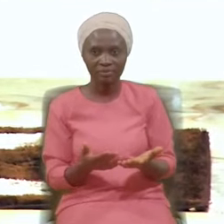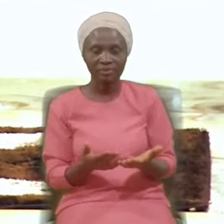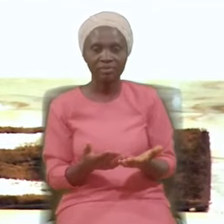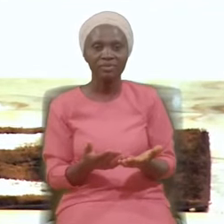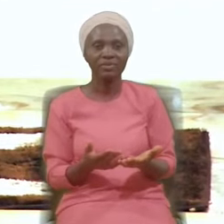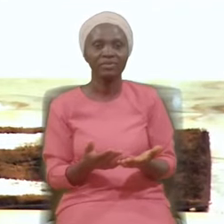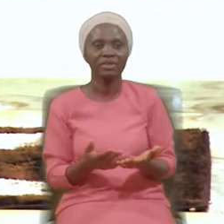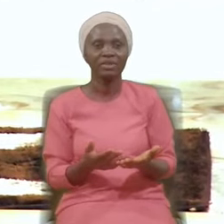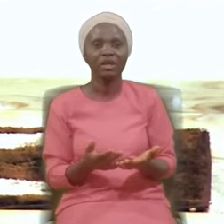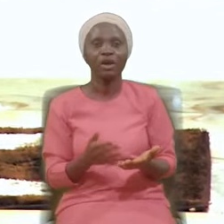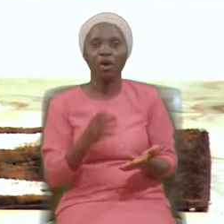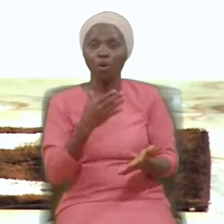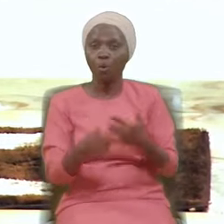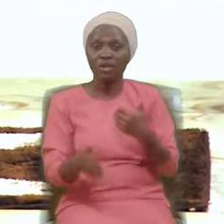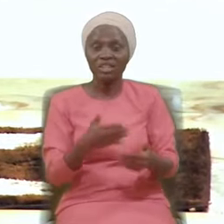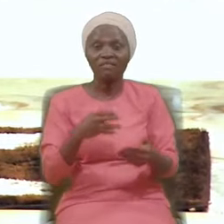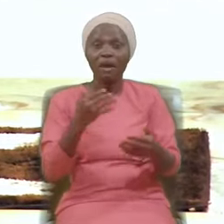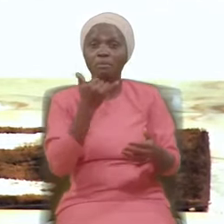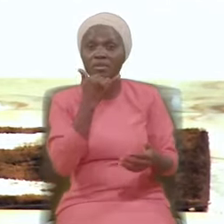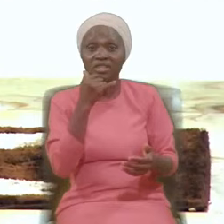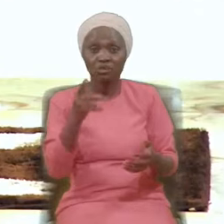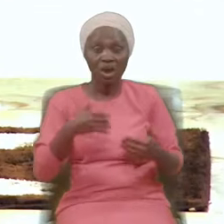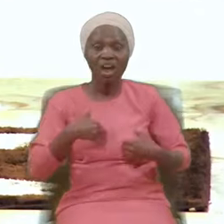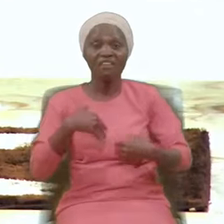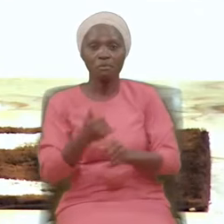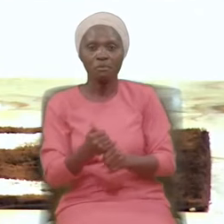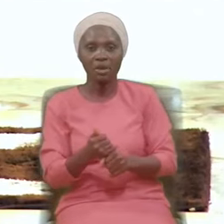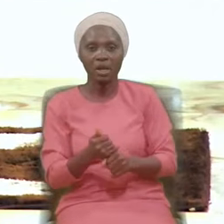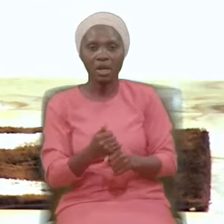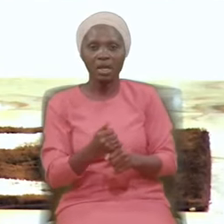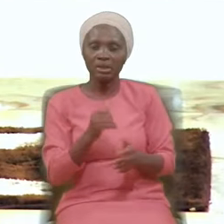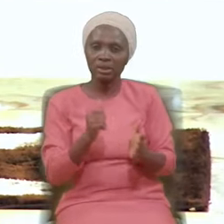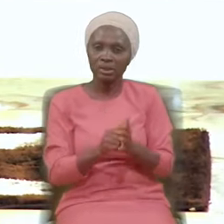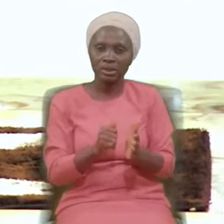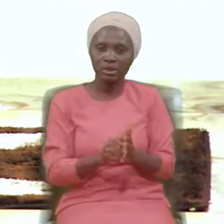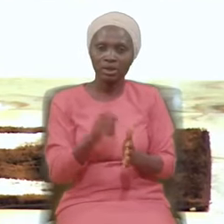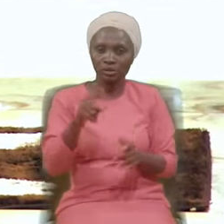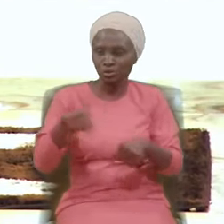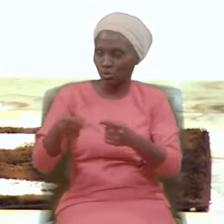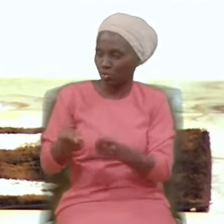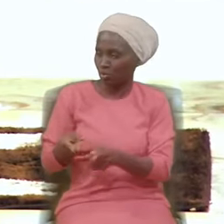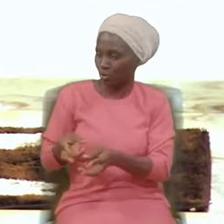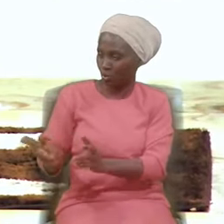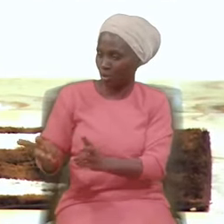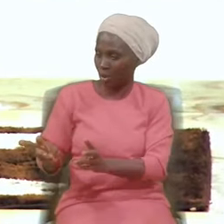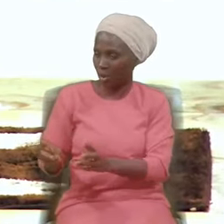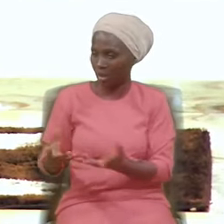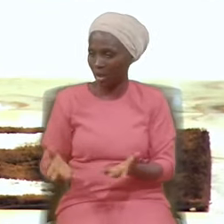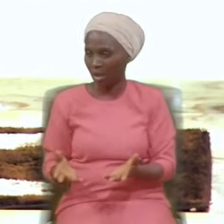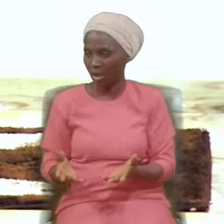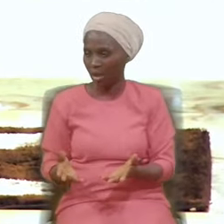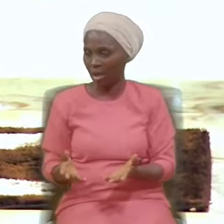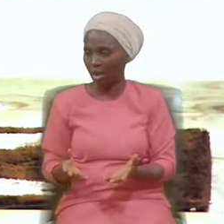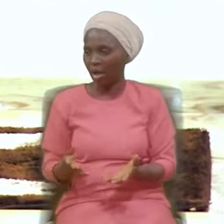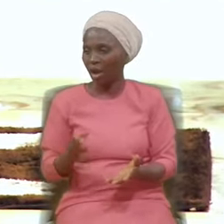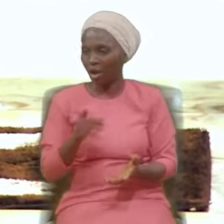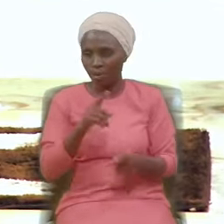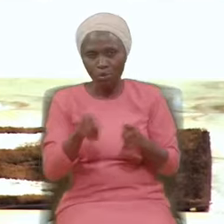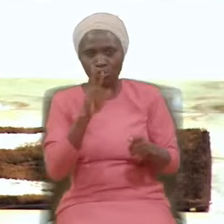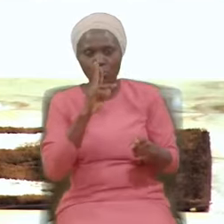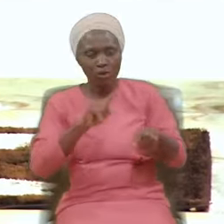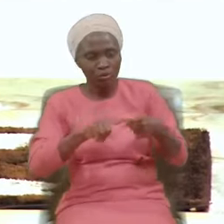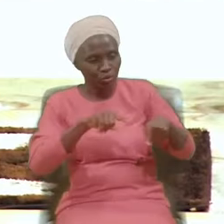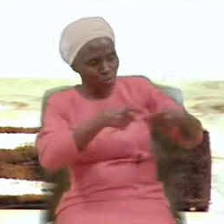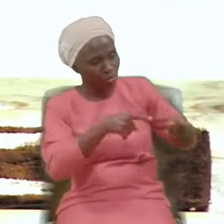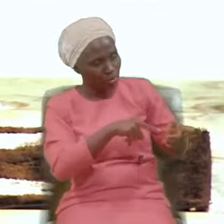made, and you go this way, instead of going this way, you are still coming back to the place you ought to